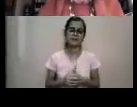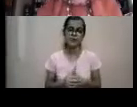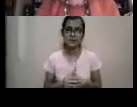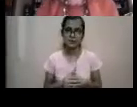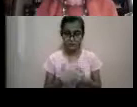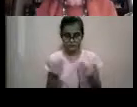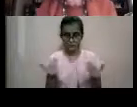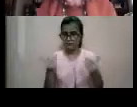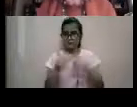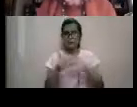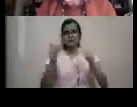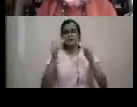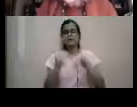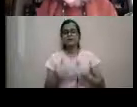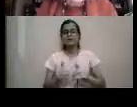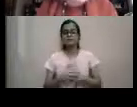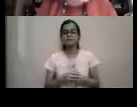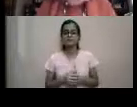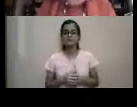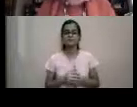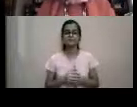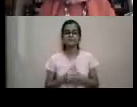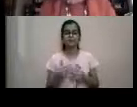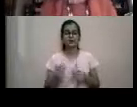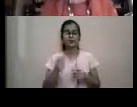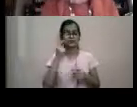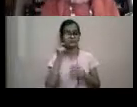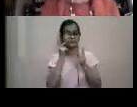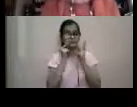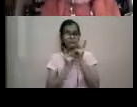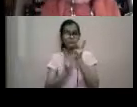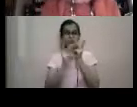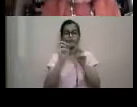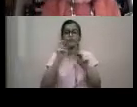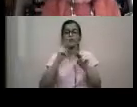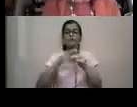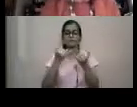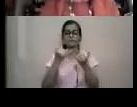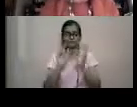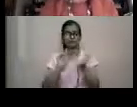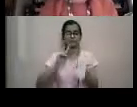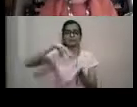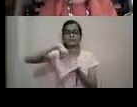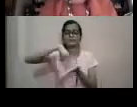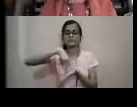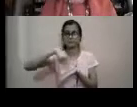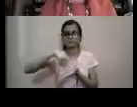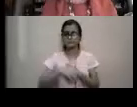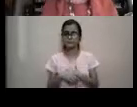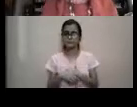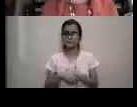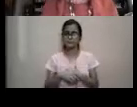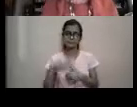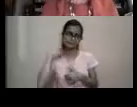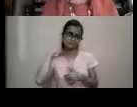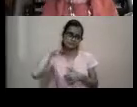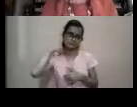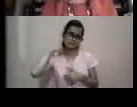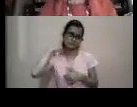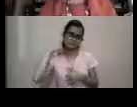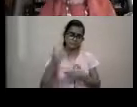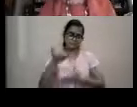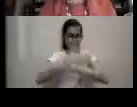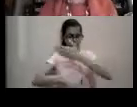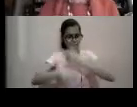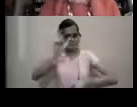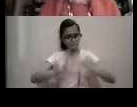So let's try to get a clear-eyed view of independence. To contest the image of the disabled person